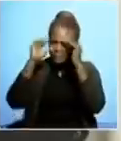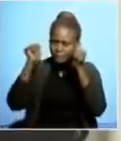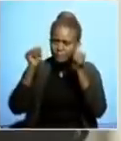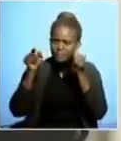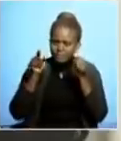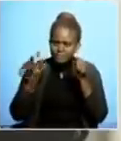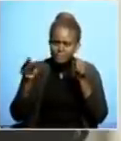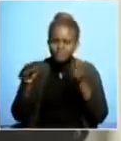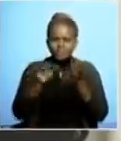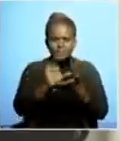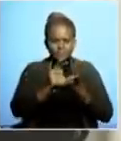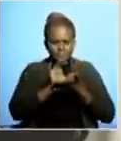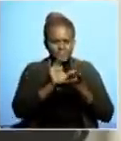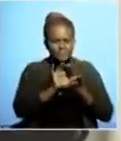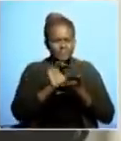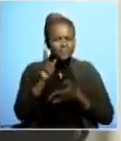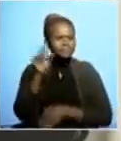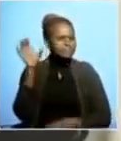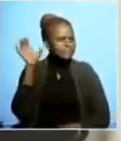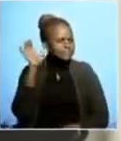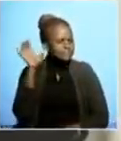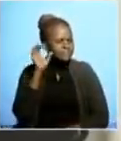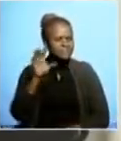domestic debt you hear is